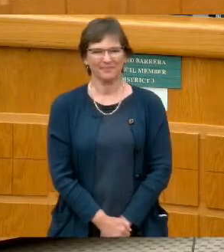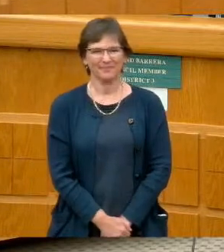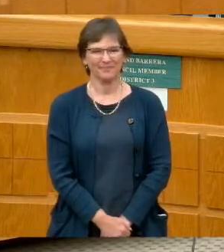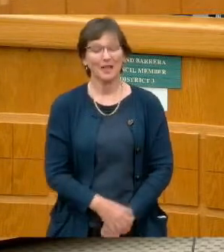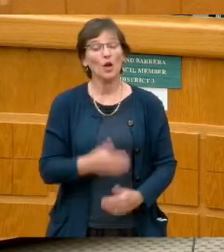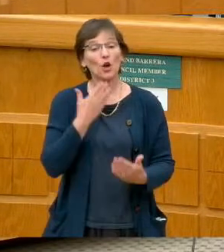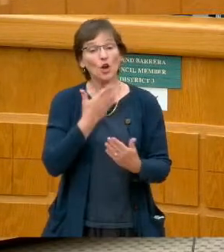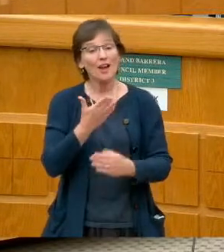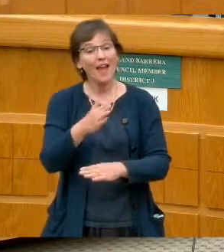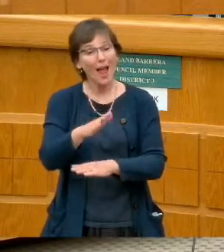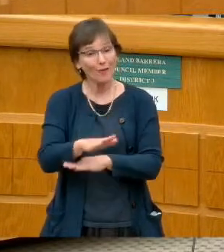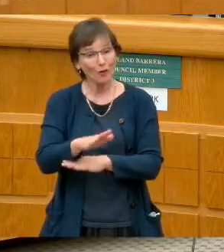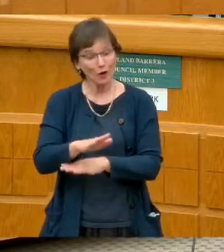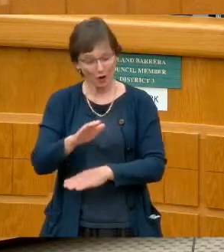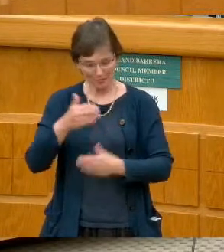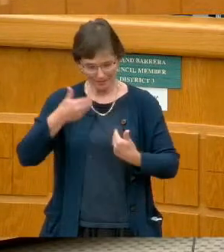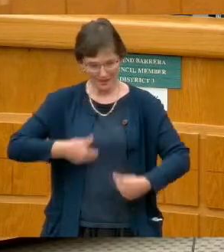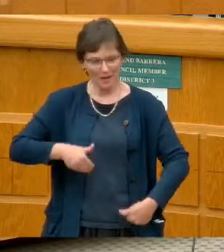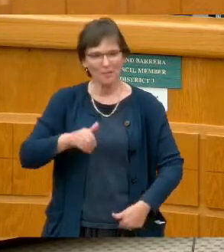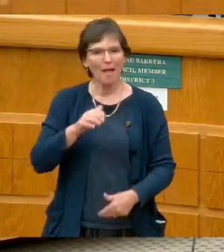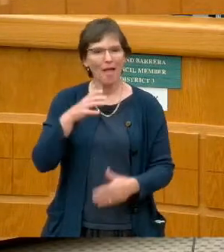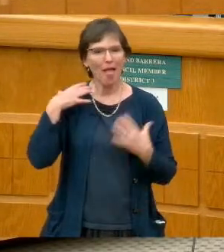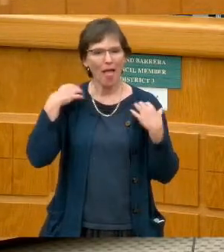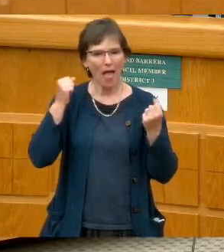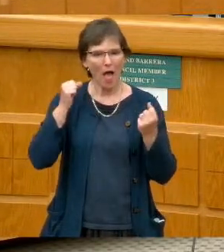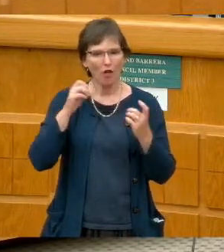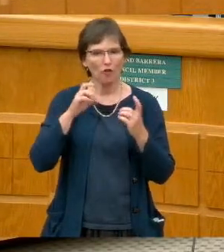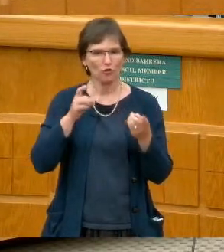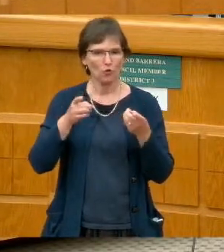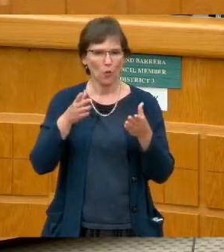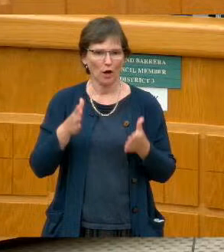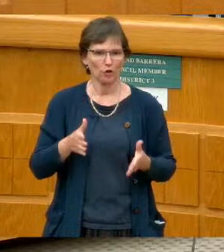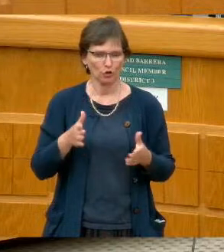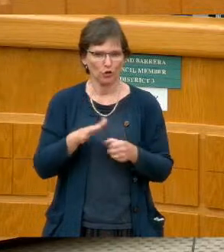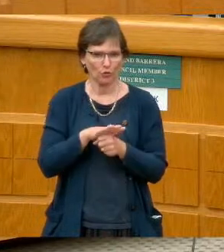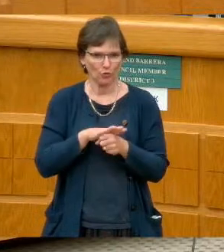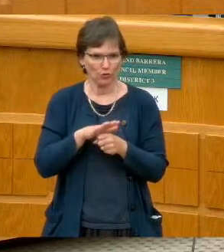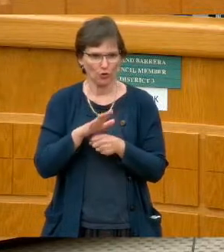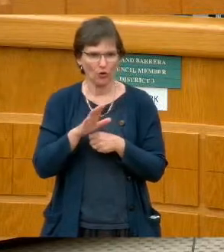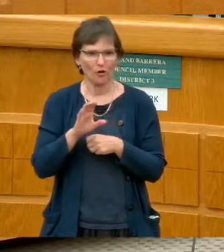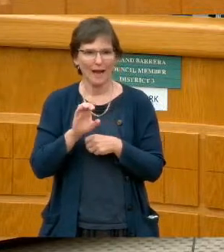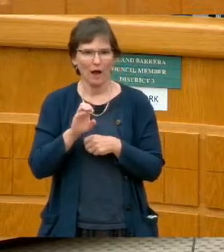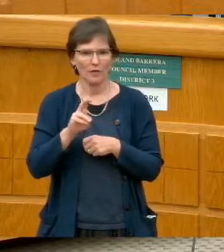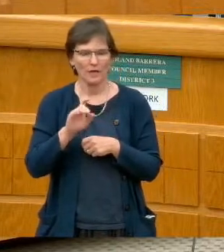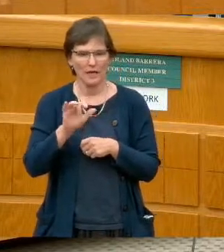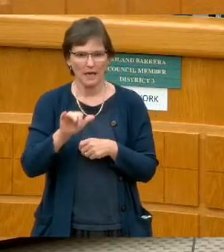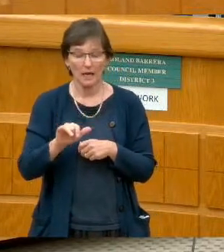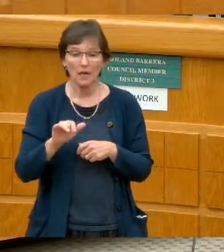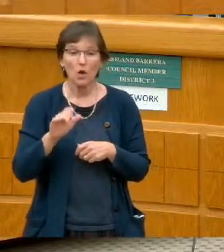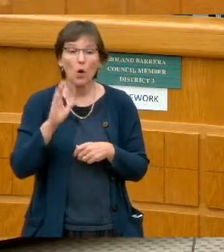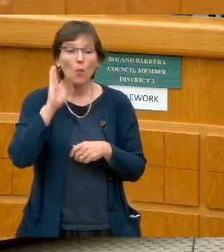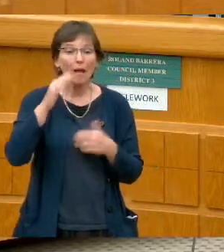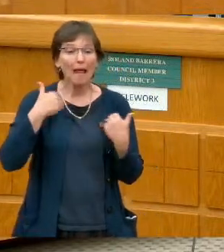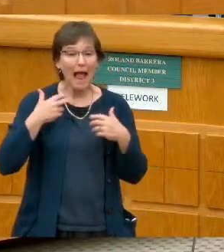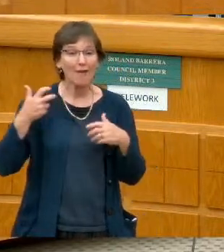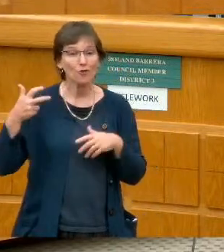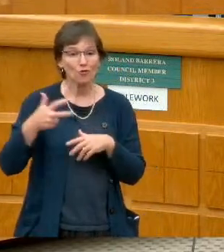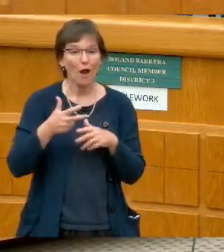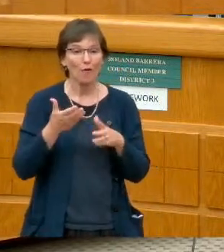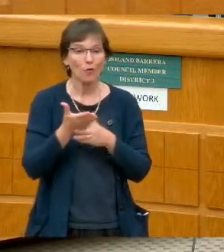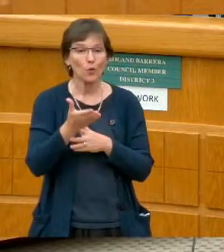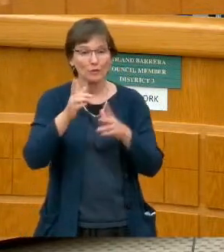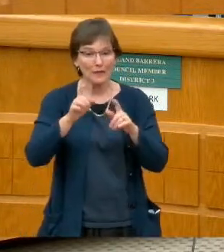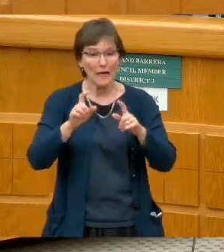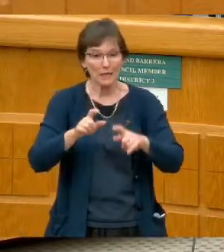Good afternoon, Annette Rodriguez, Health Director. So the Health District will conduct another drive-through tomorrow at the Health District.